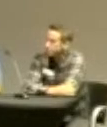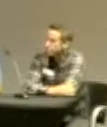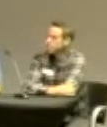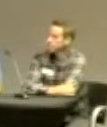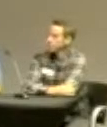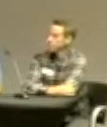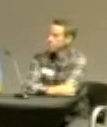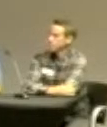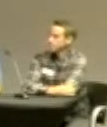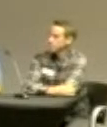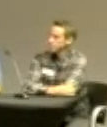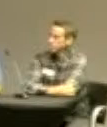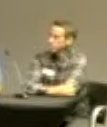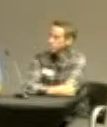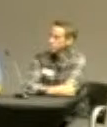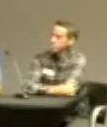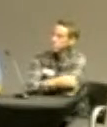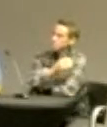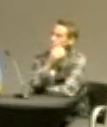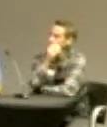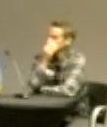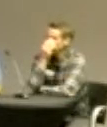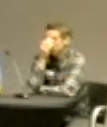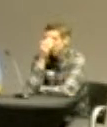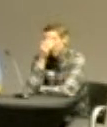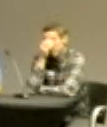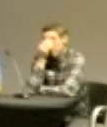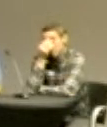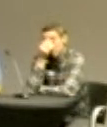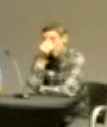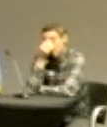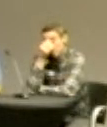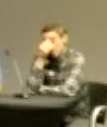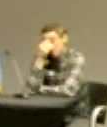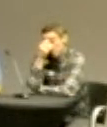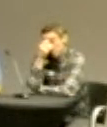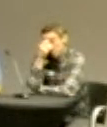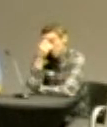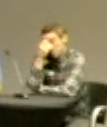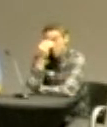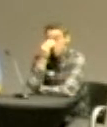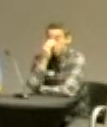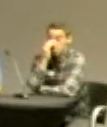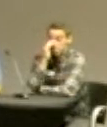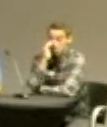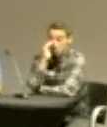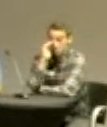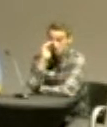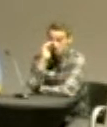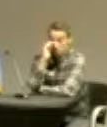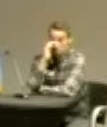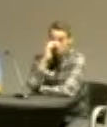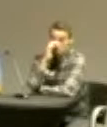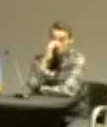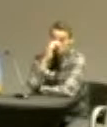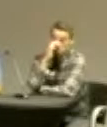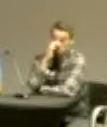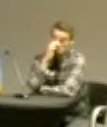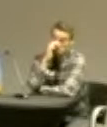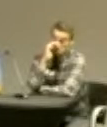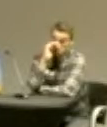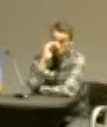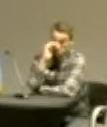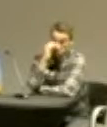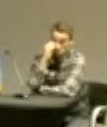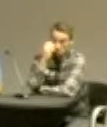as disseminating college information to classified employees. The council strives to